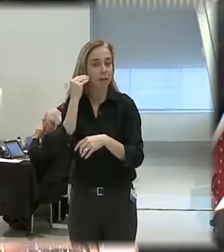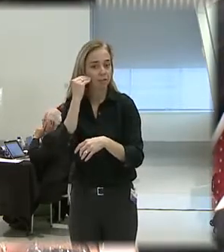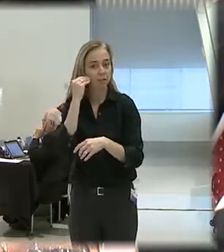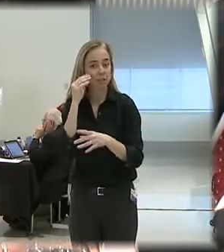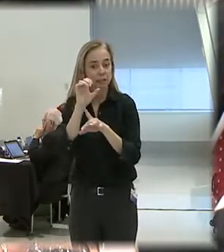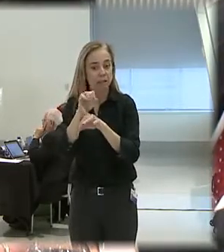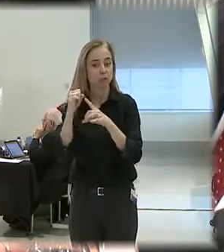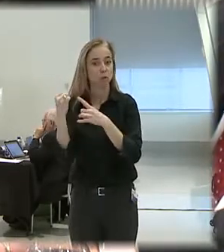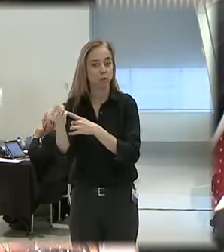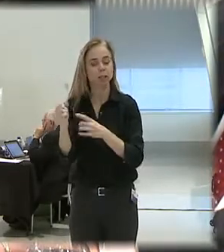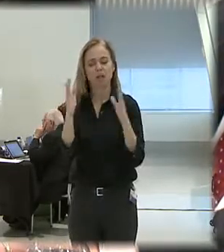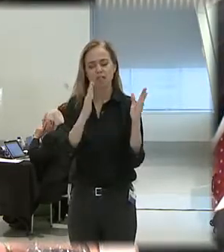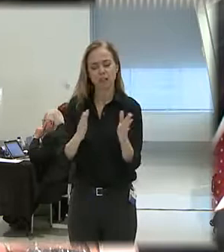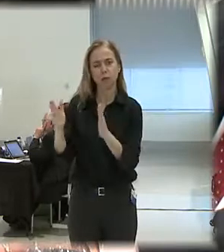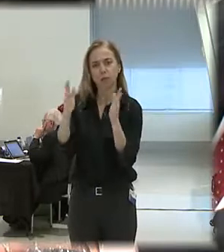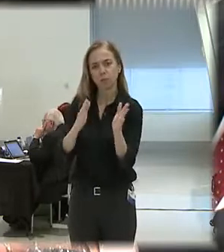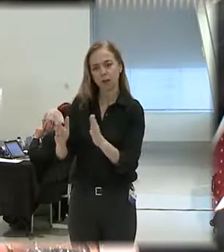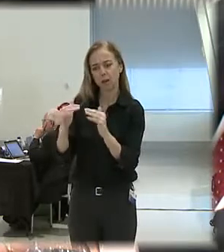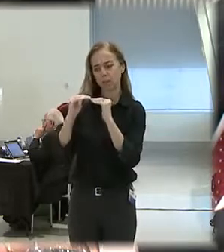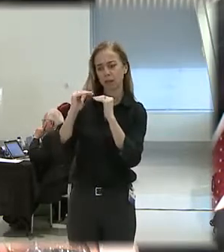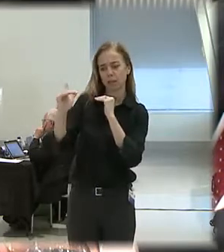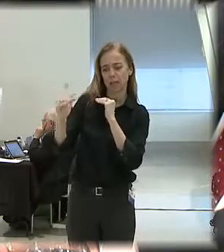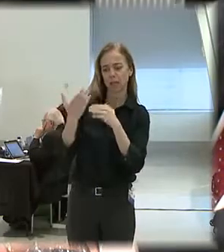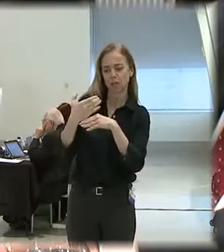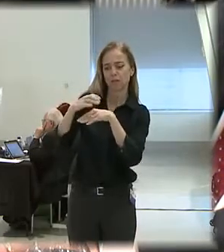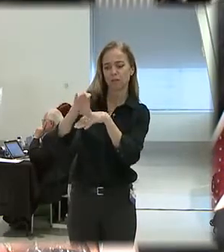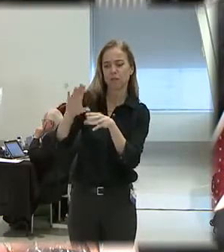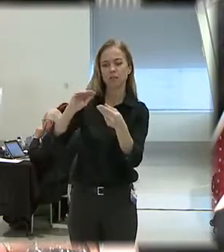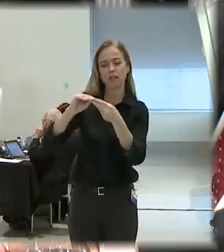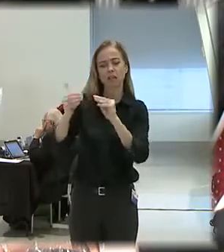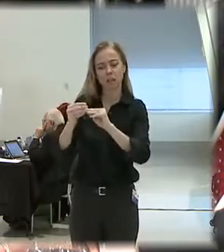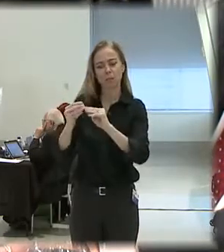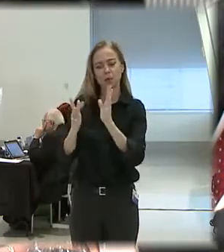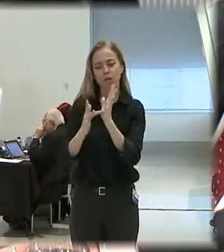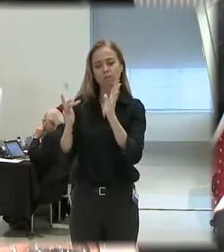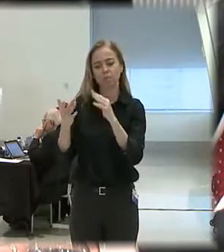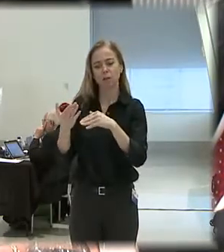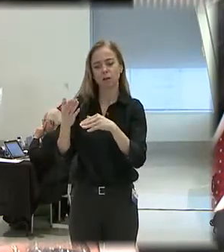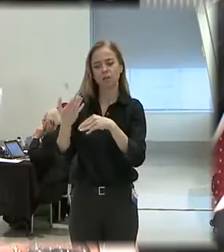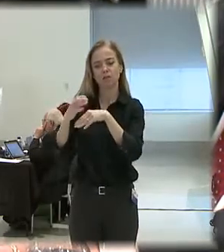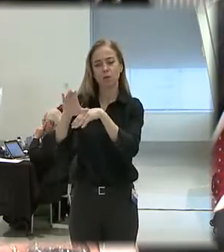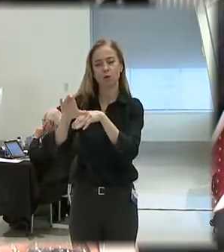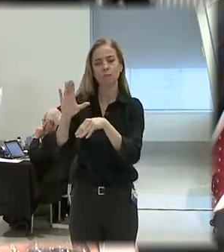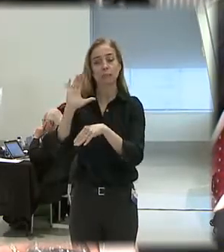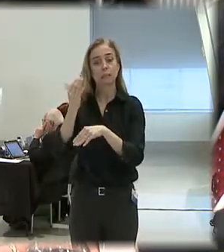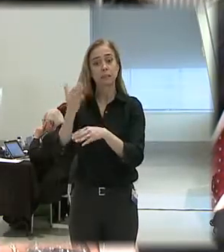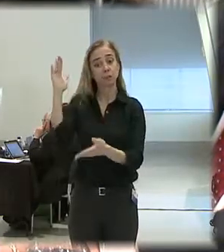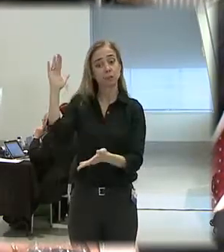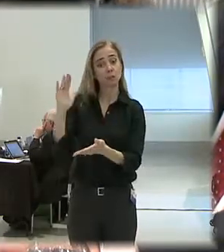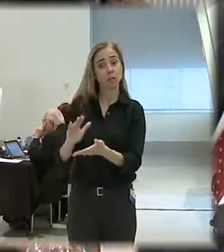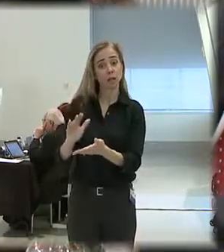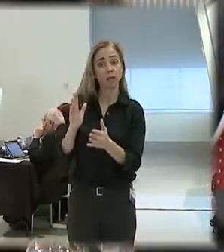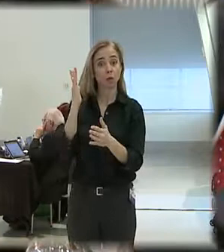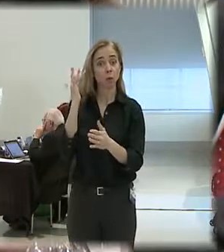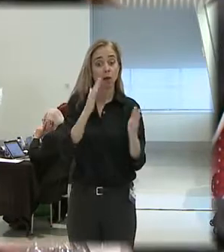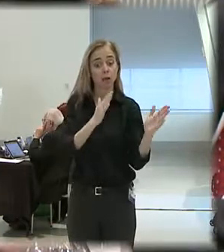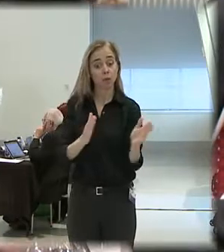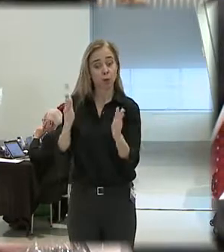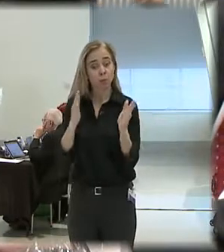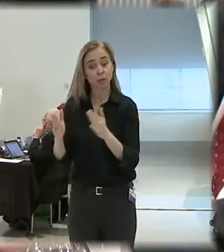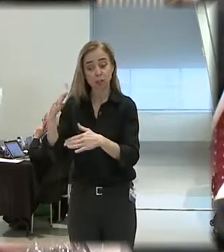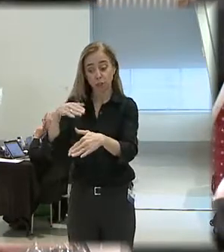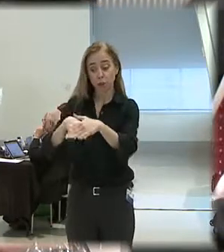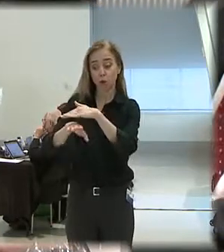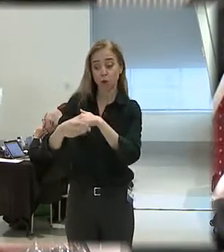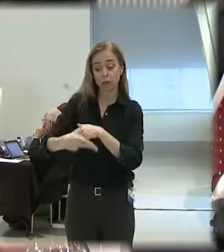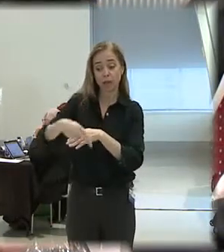and the levels of force, the numbers of uses of force seem to have declined because of the preparation going into these